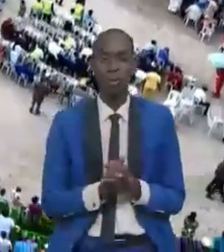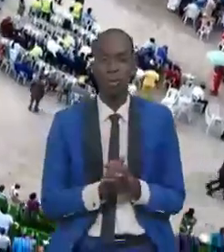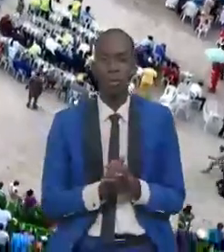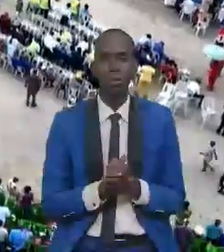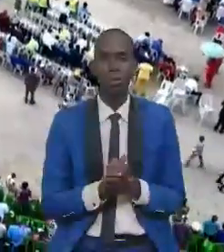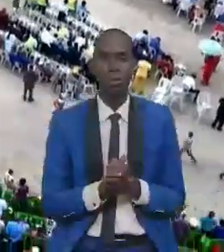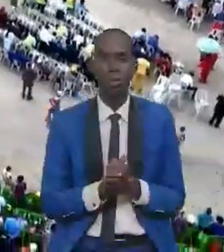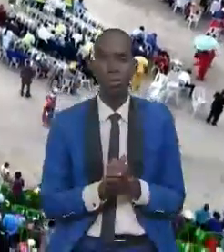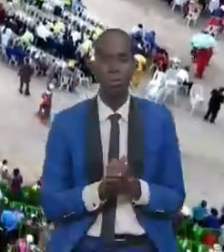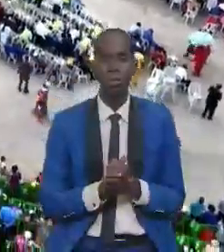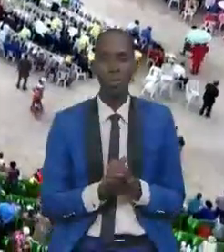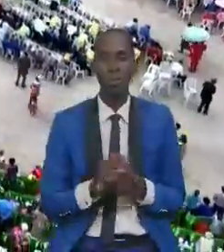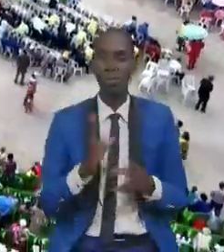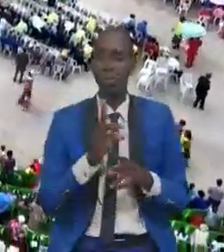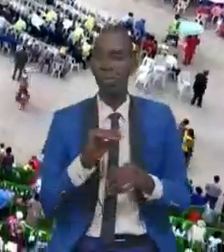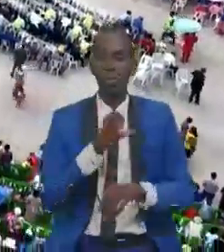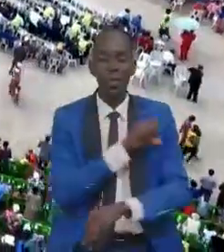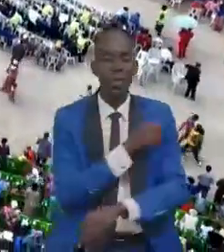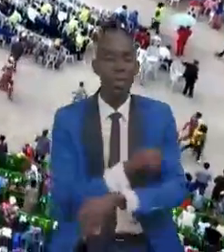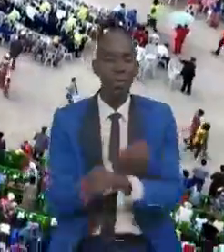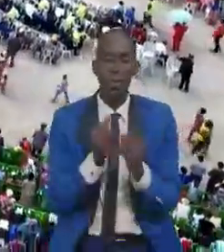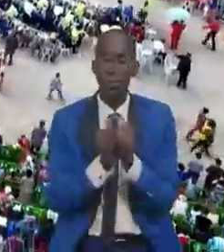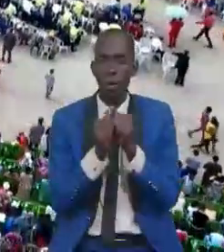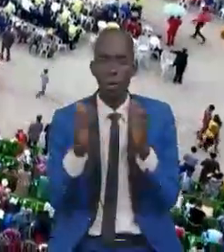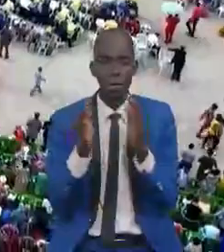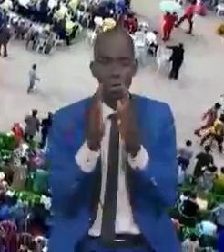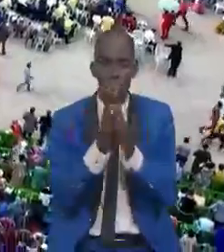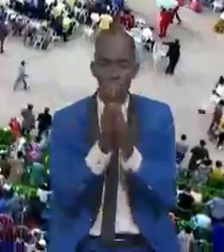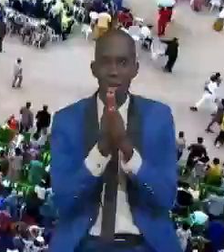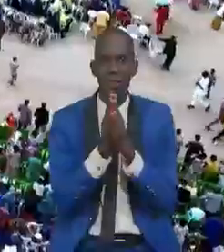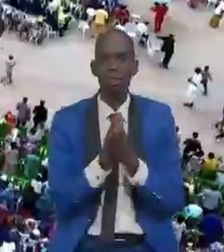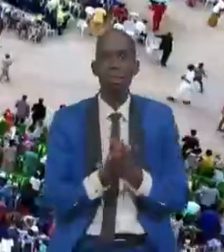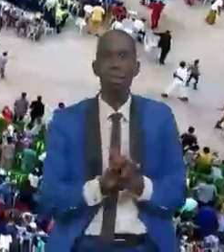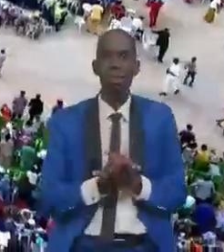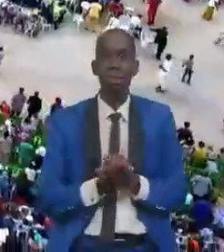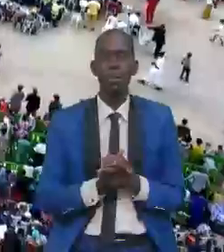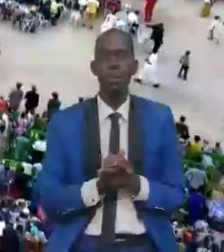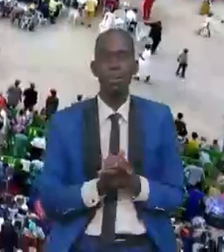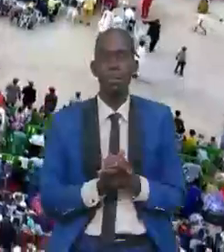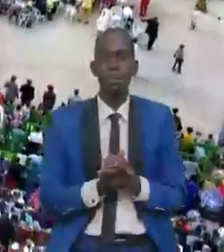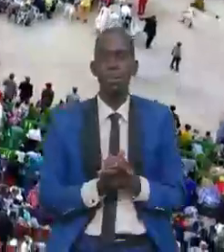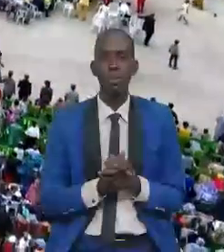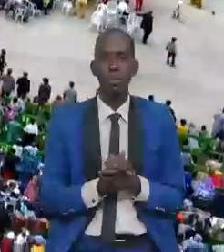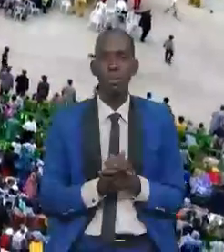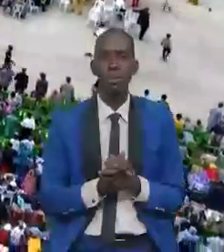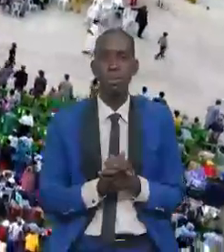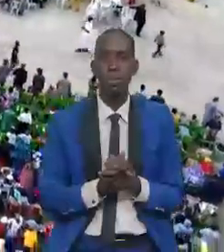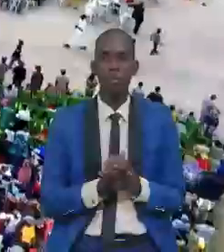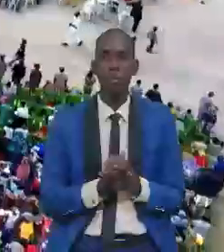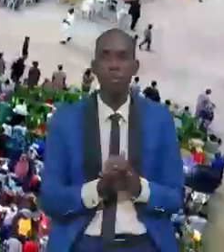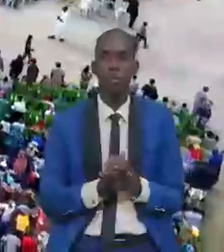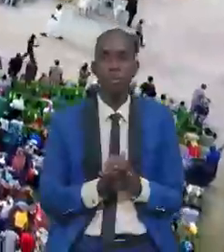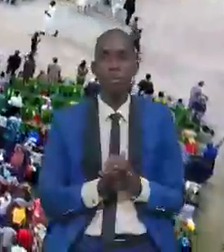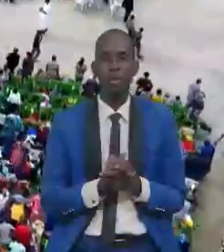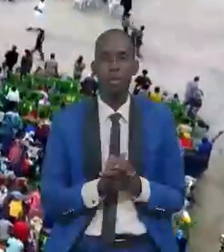No strength without prayer. They